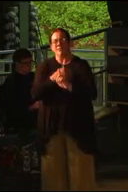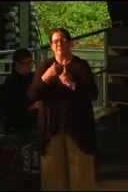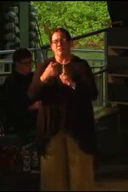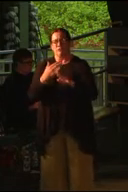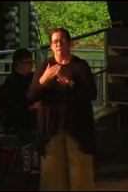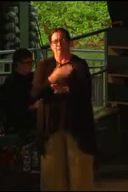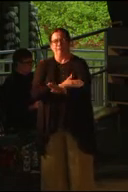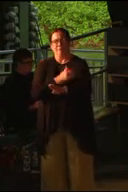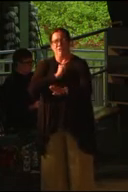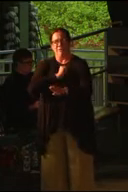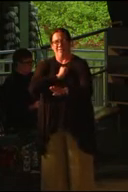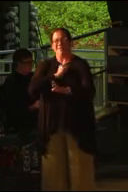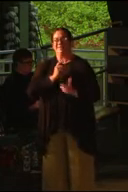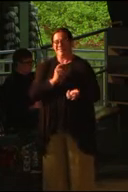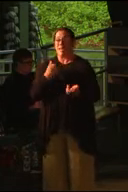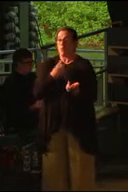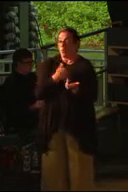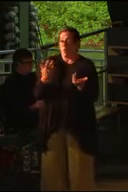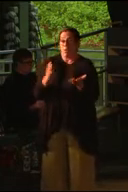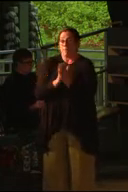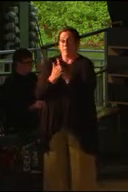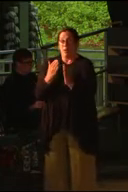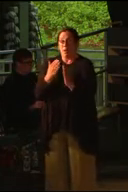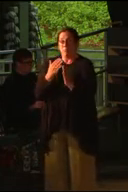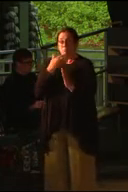more than we thought we could be.